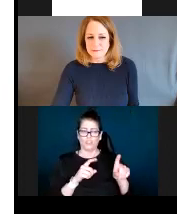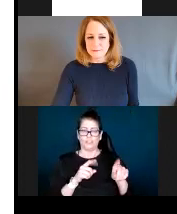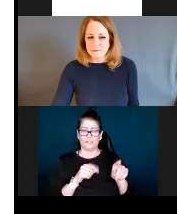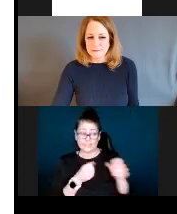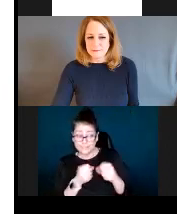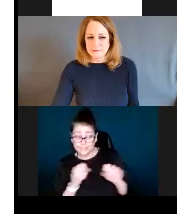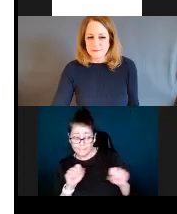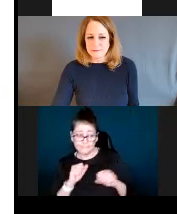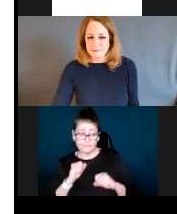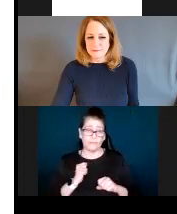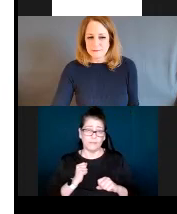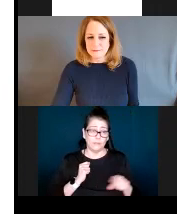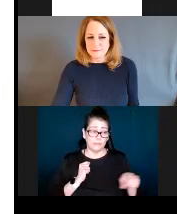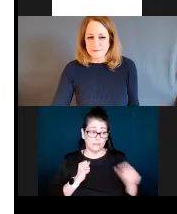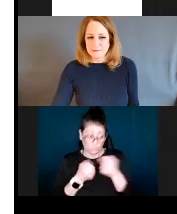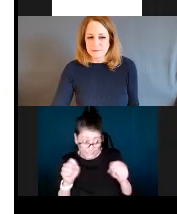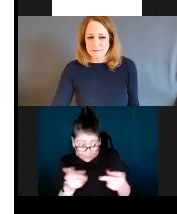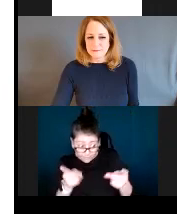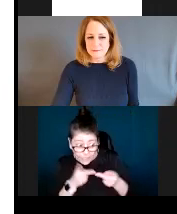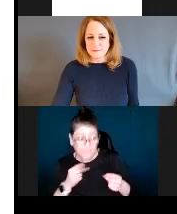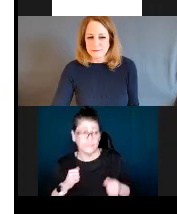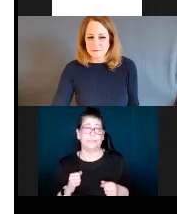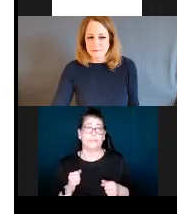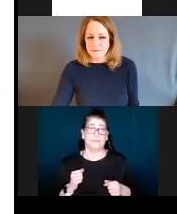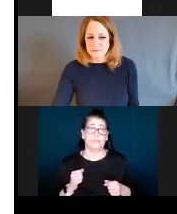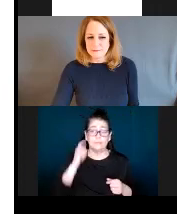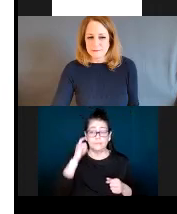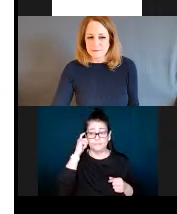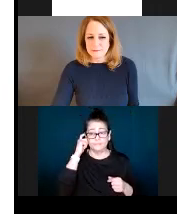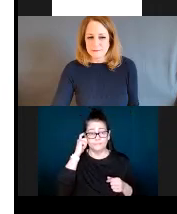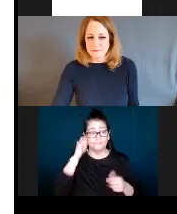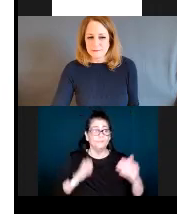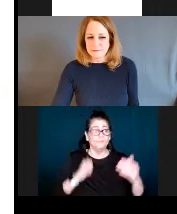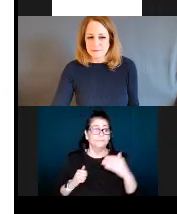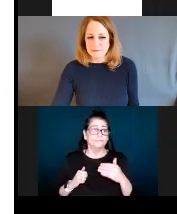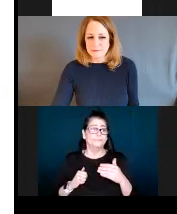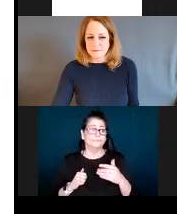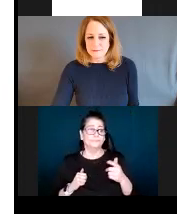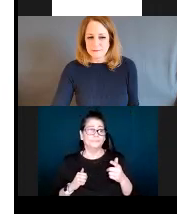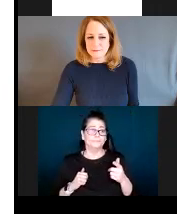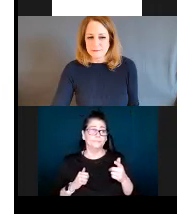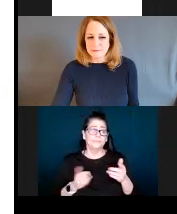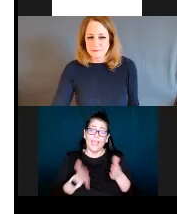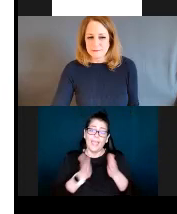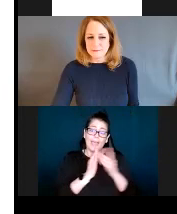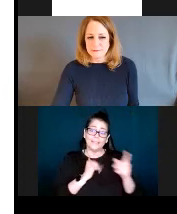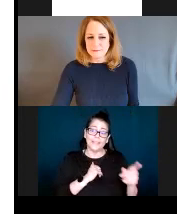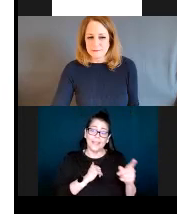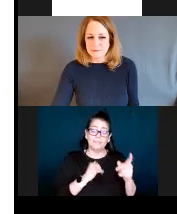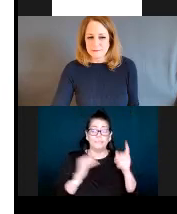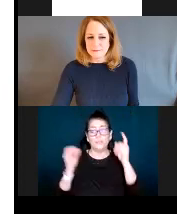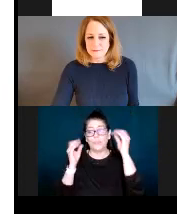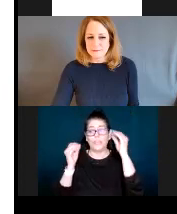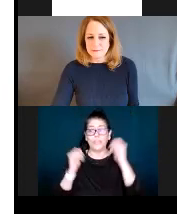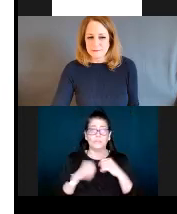in a safe location. You want to invite the survivor to take time to reflect, make decisions,